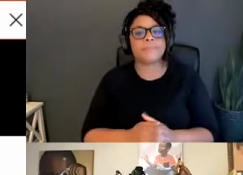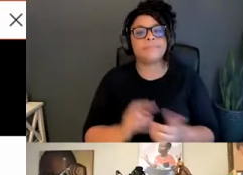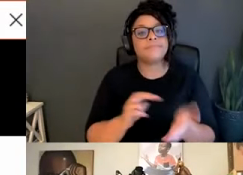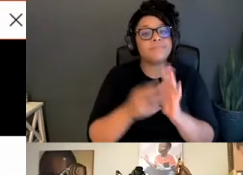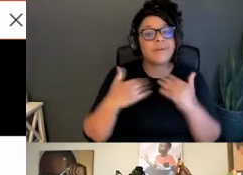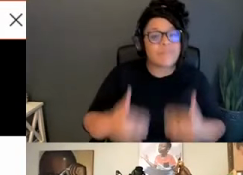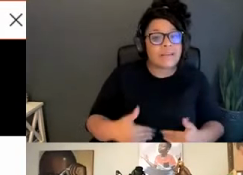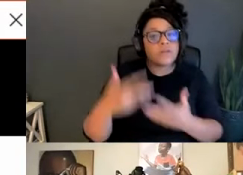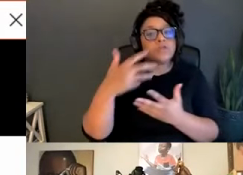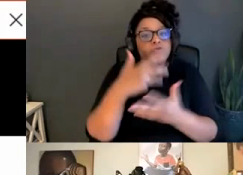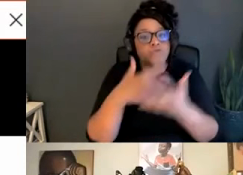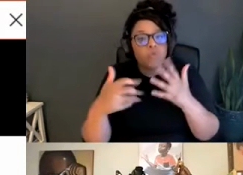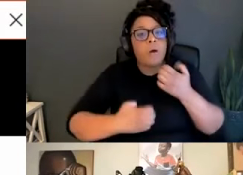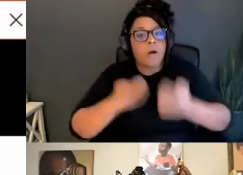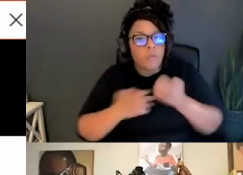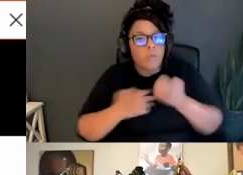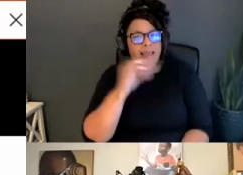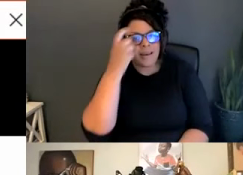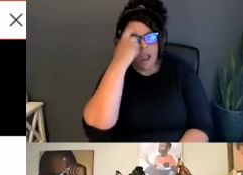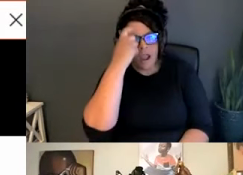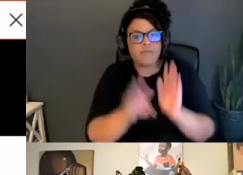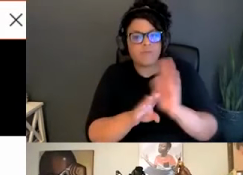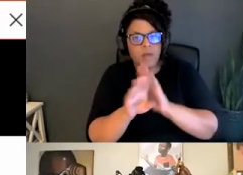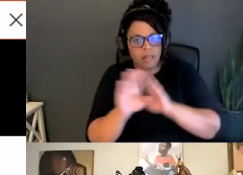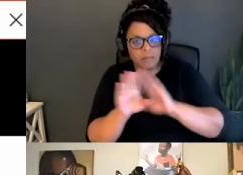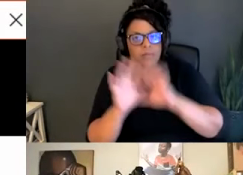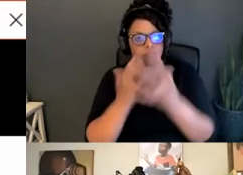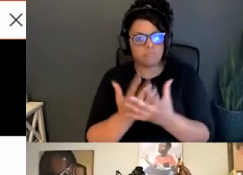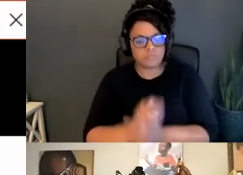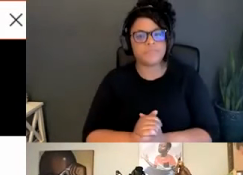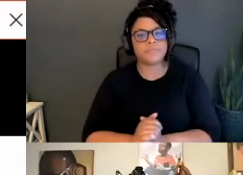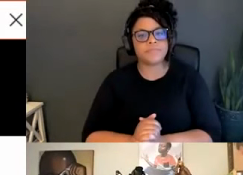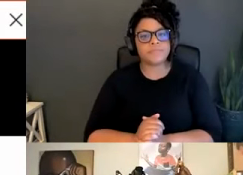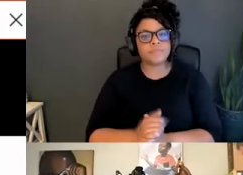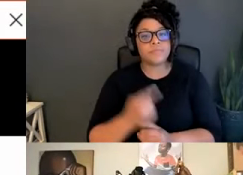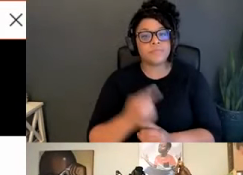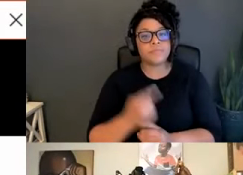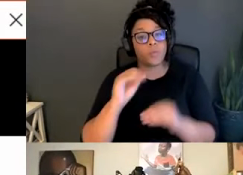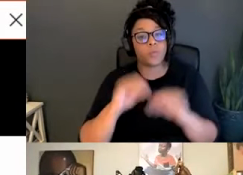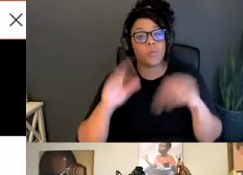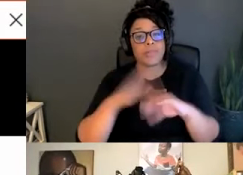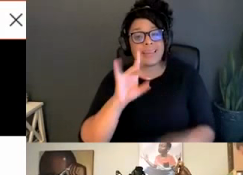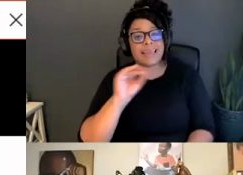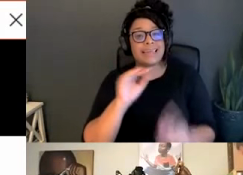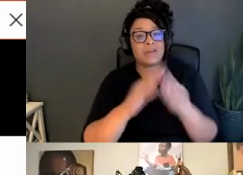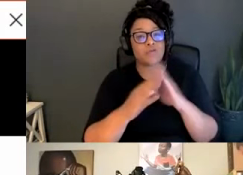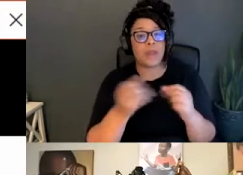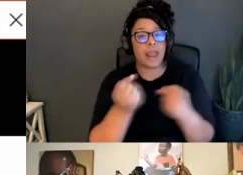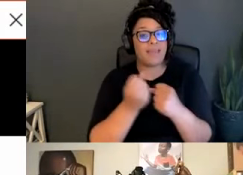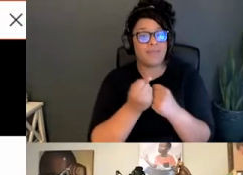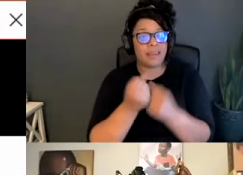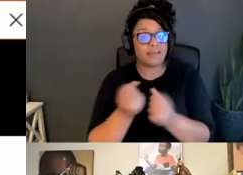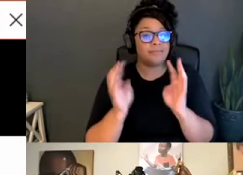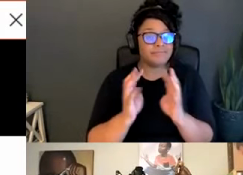social, emotional, and cognitive development. We bring together more than 80 community advocates, many